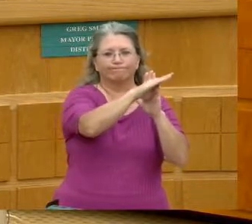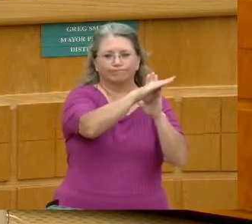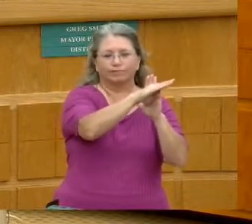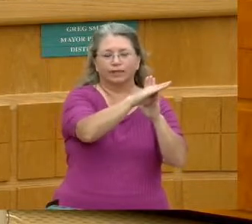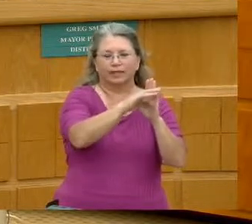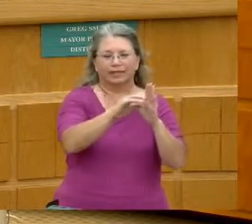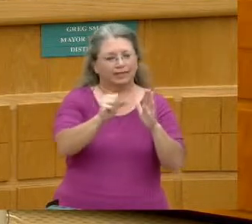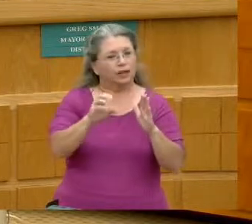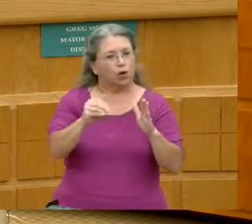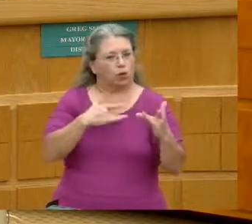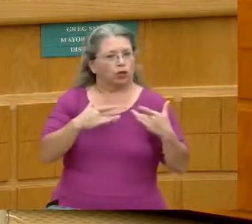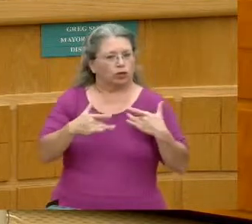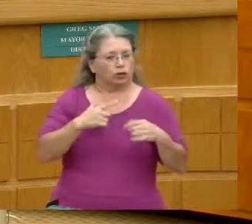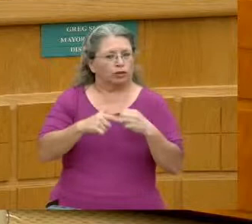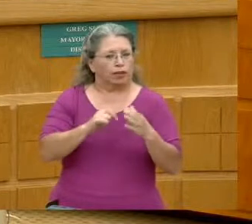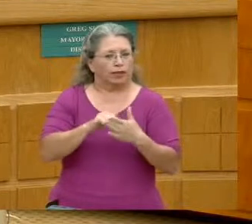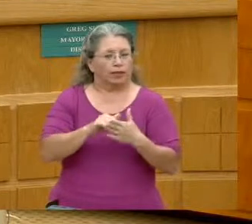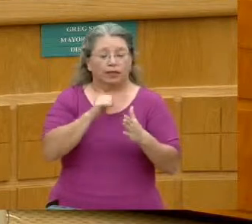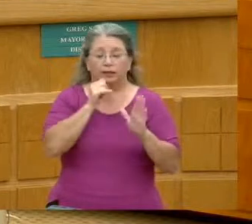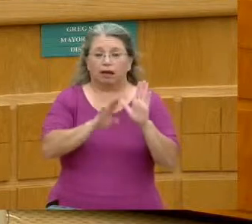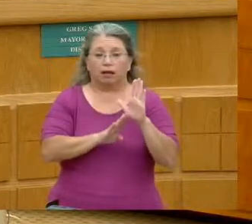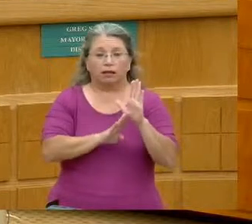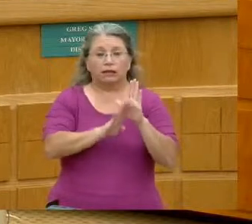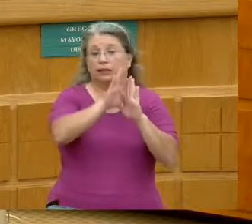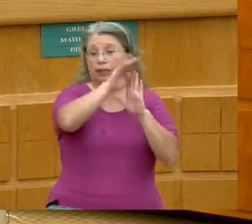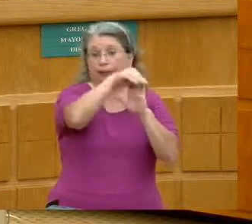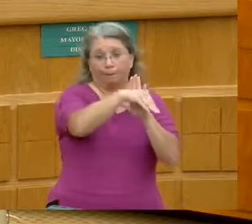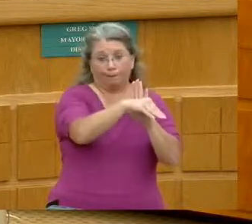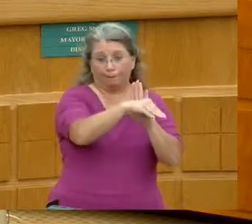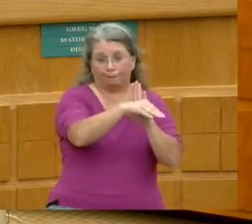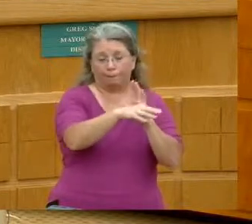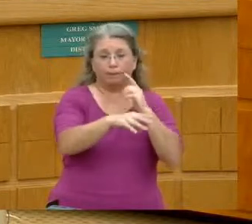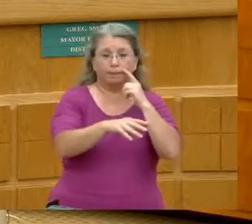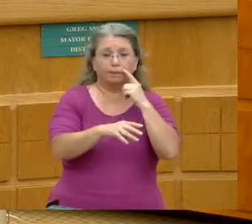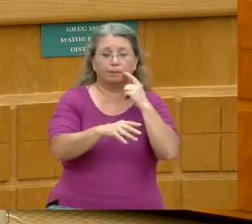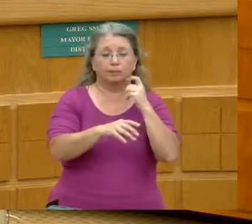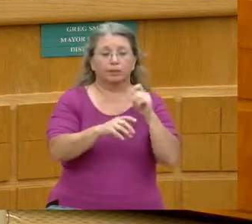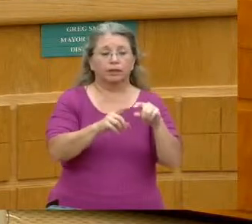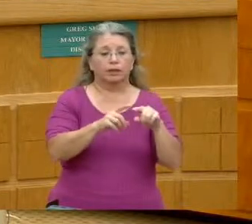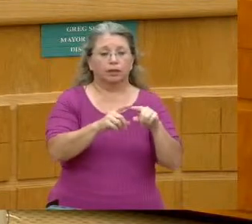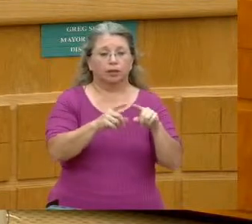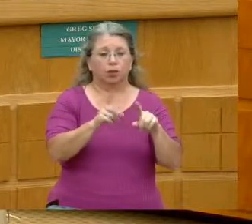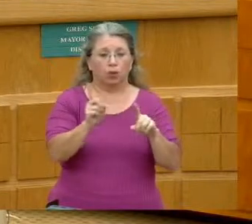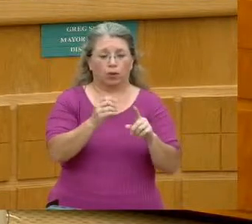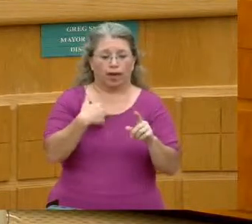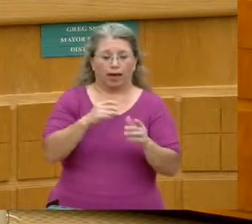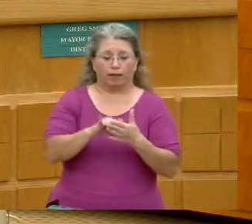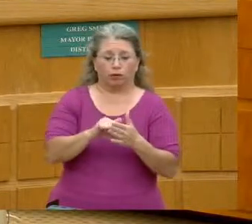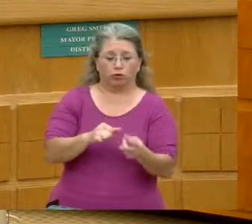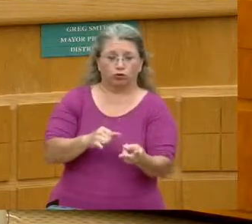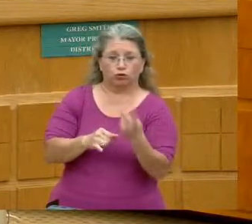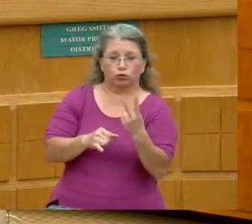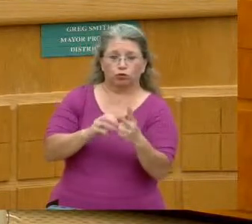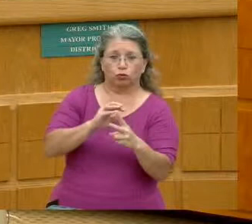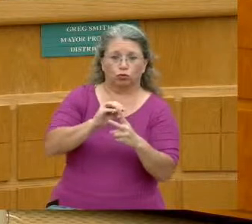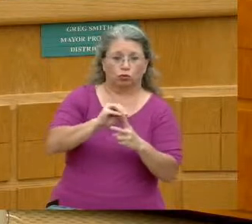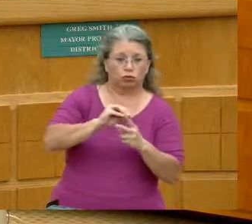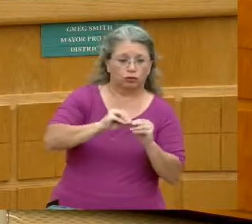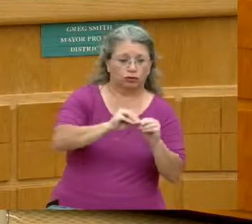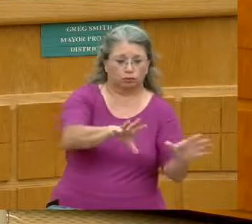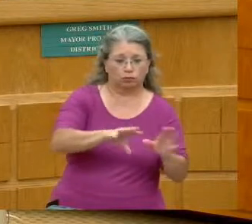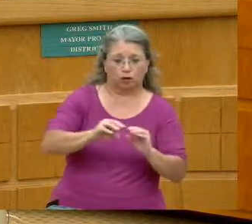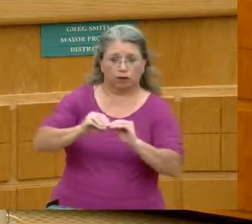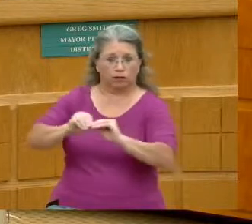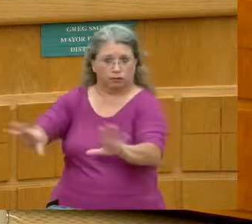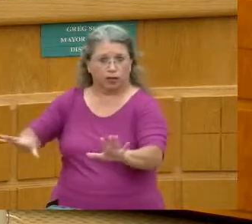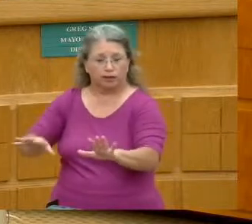we're concerned with. It's not as steep as it was for those outbreaks before, but that doesn't mean that this is